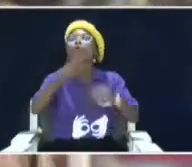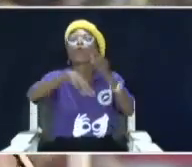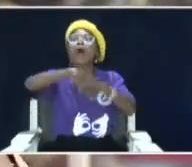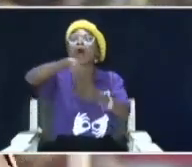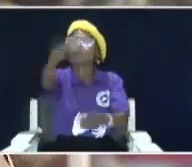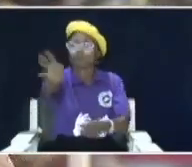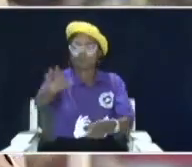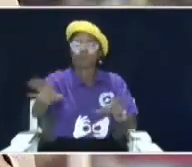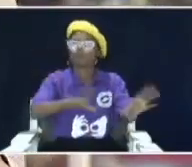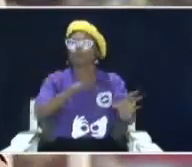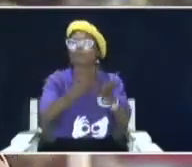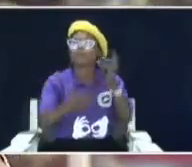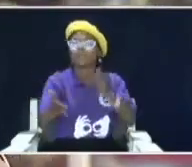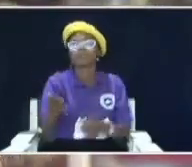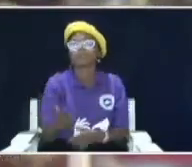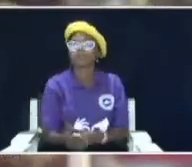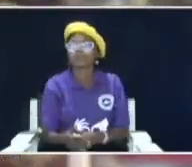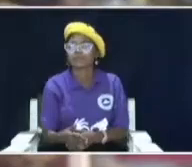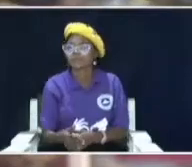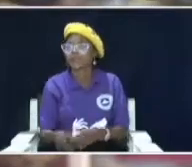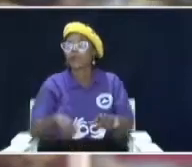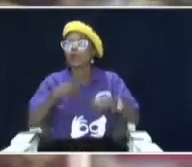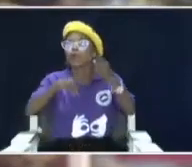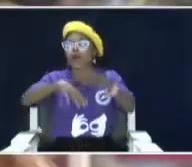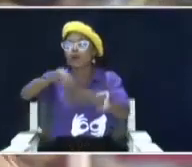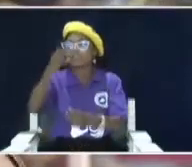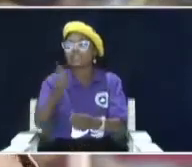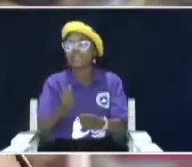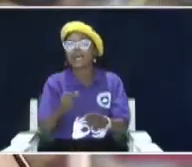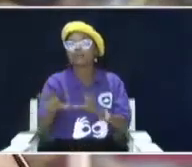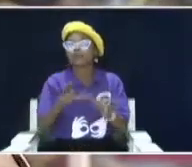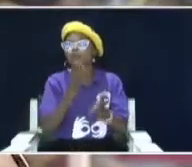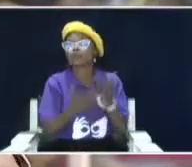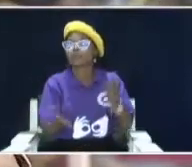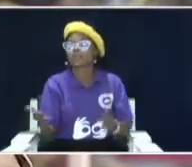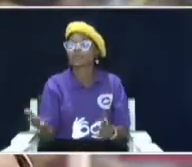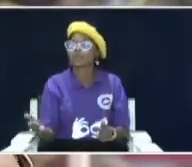and do something. Go out there and do something.